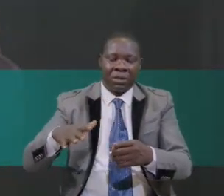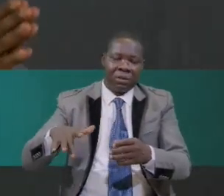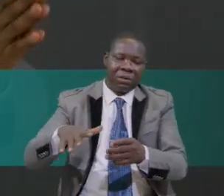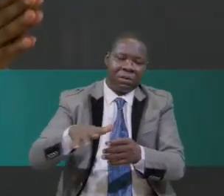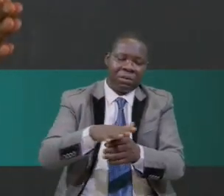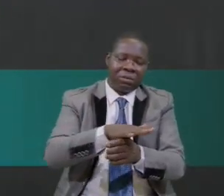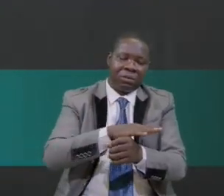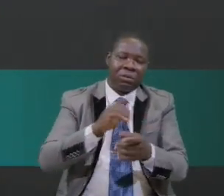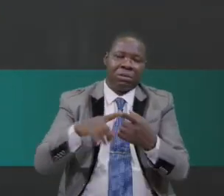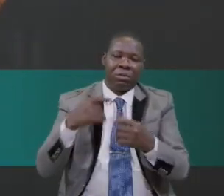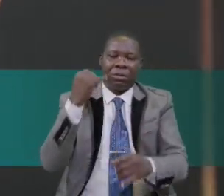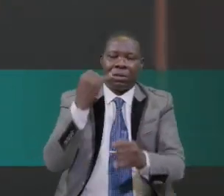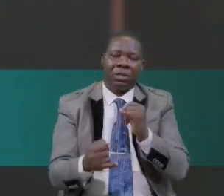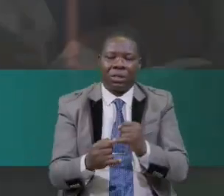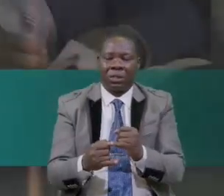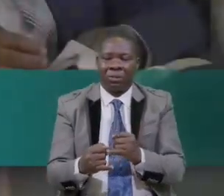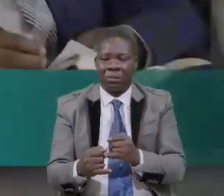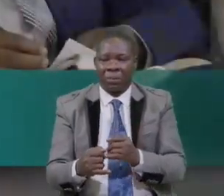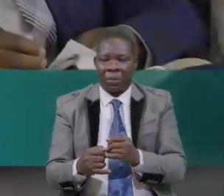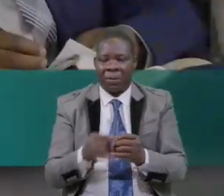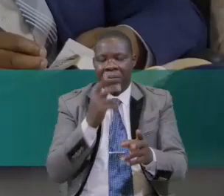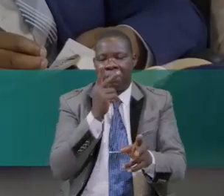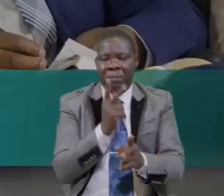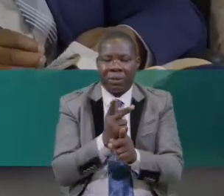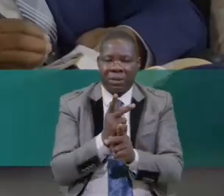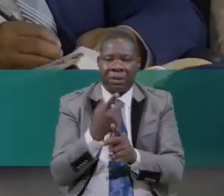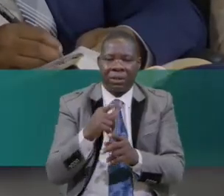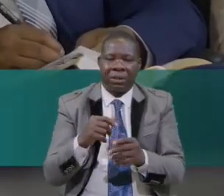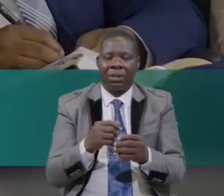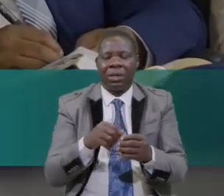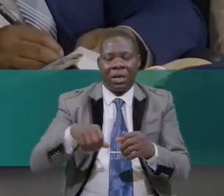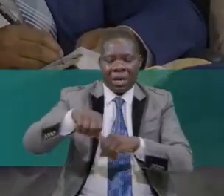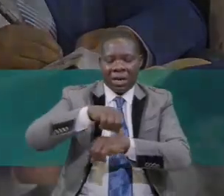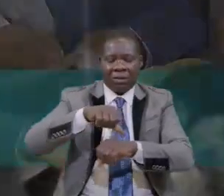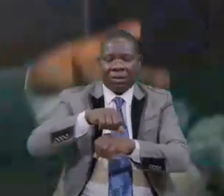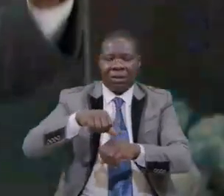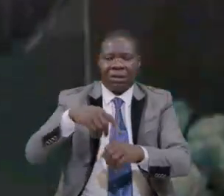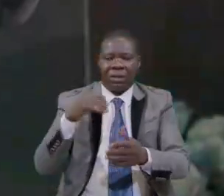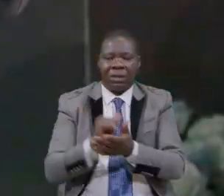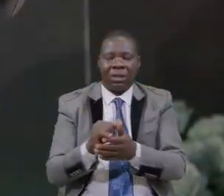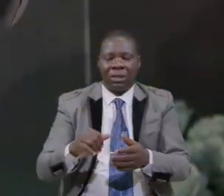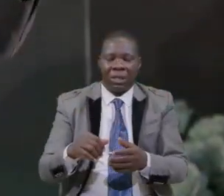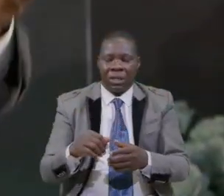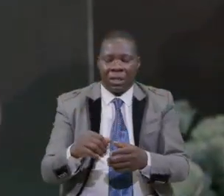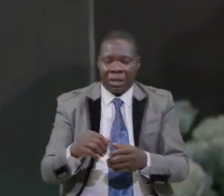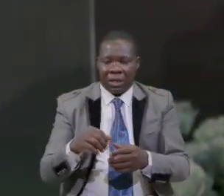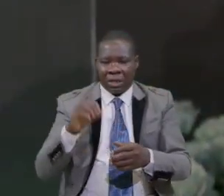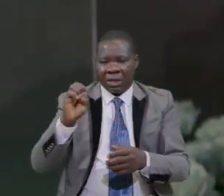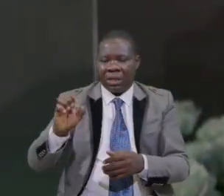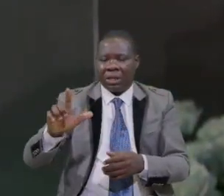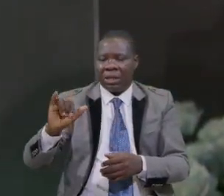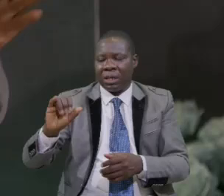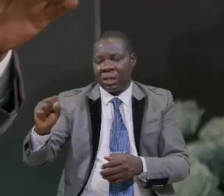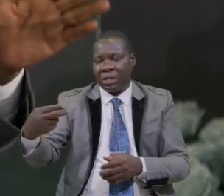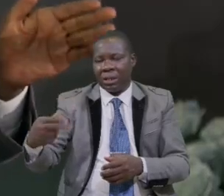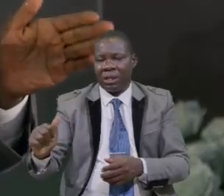Maintain. The anointing that Elisha had from that day Elijah was taken